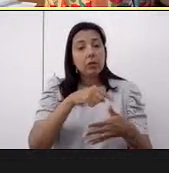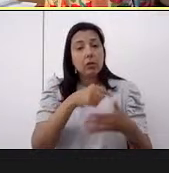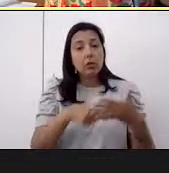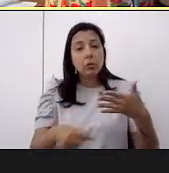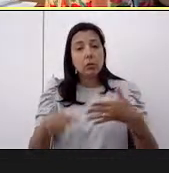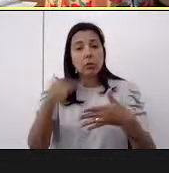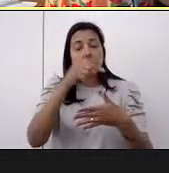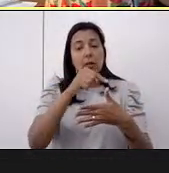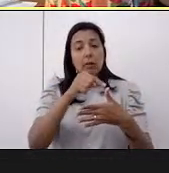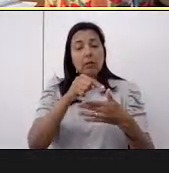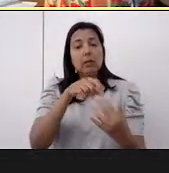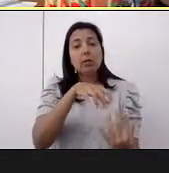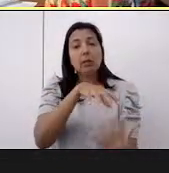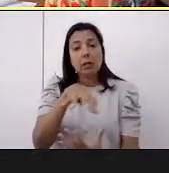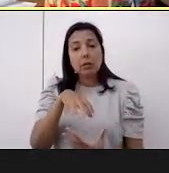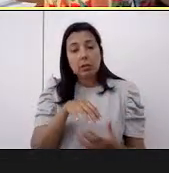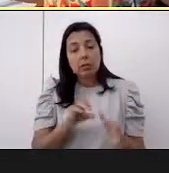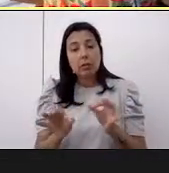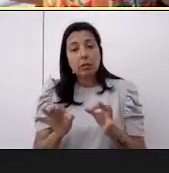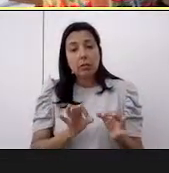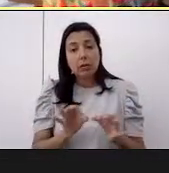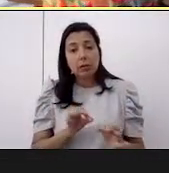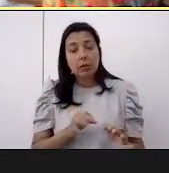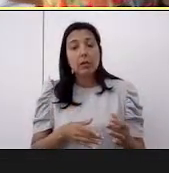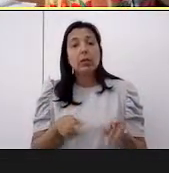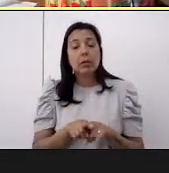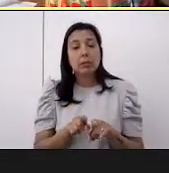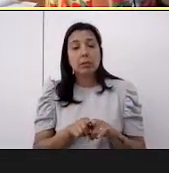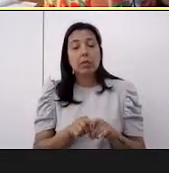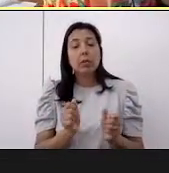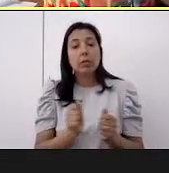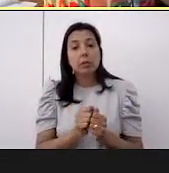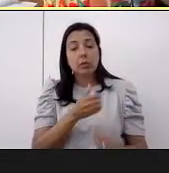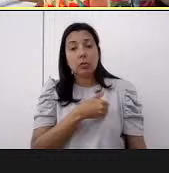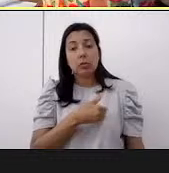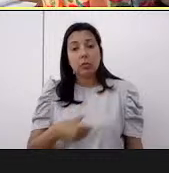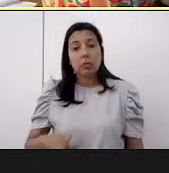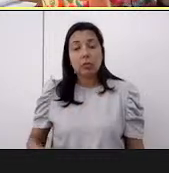and the power relation among them, and then I will go to private regulation.